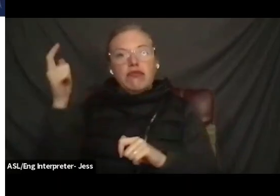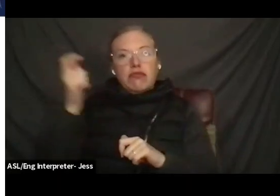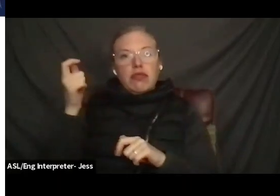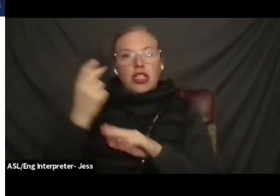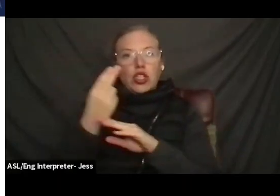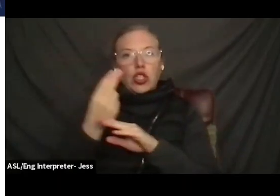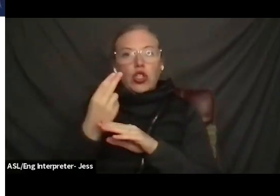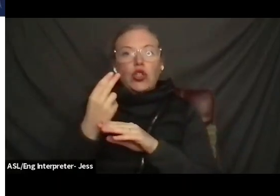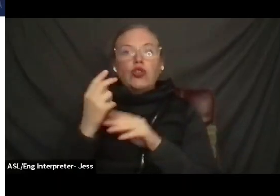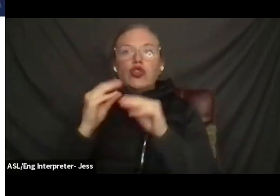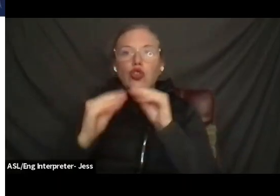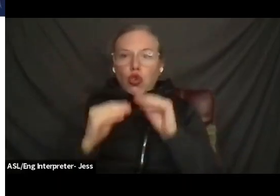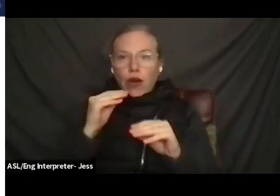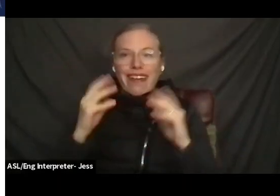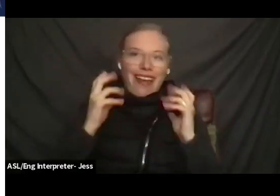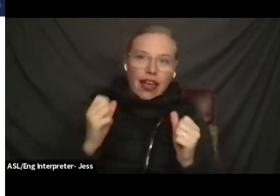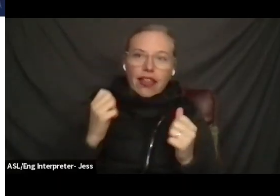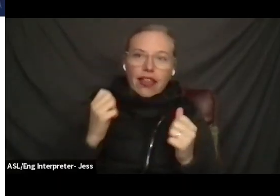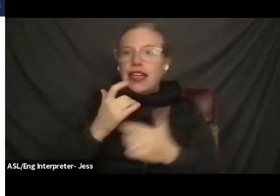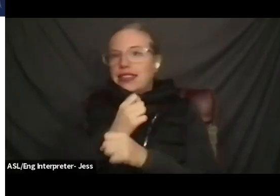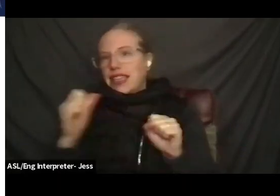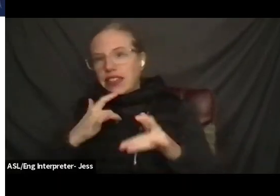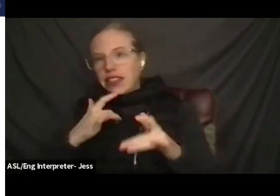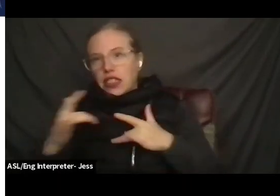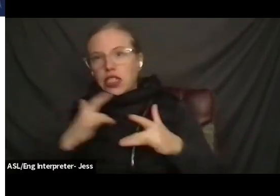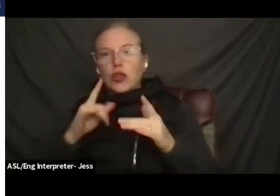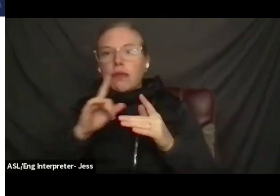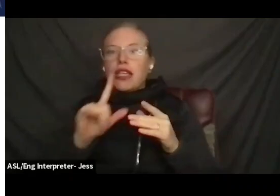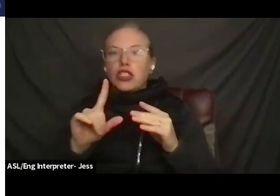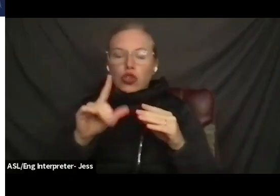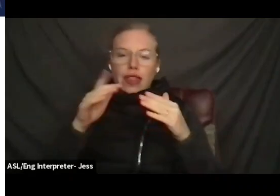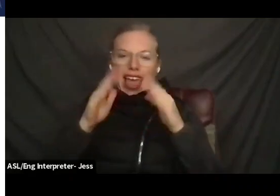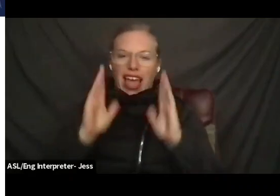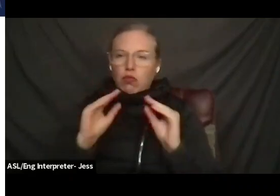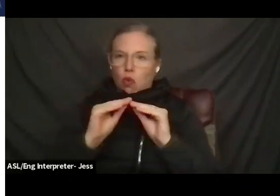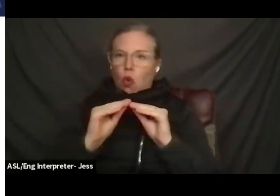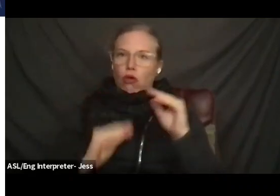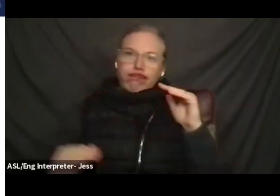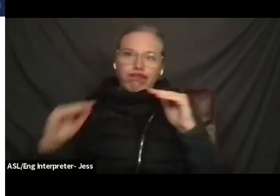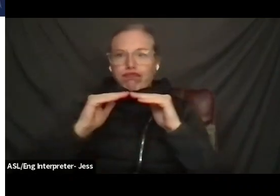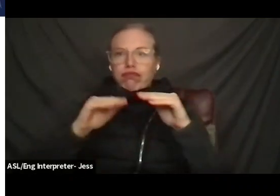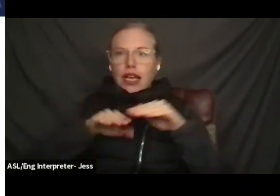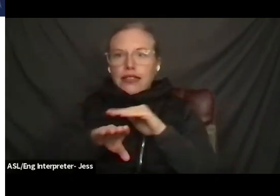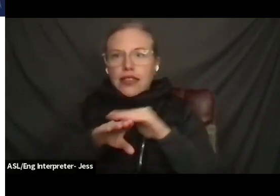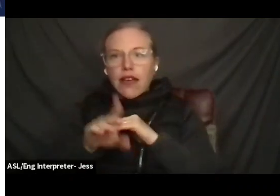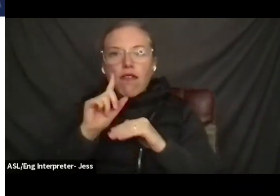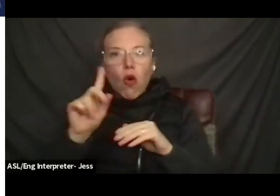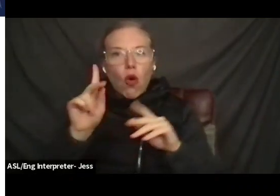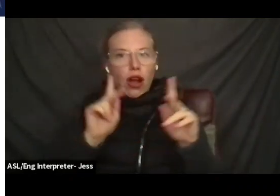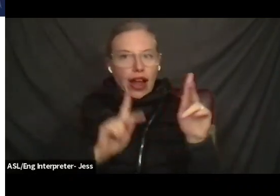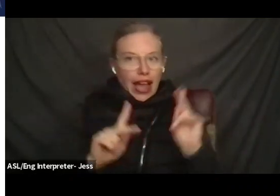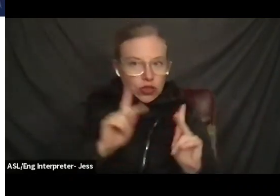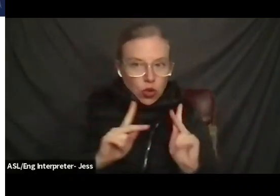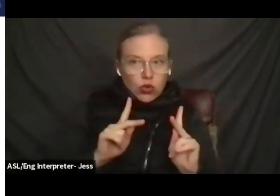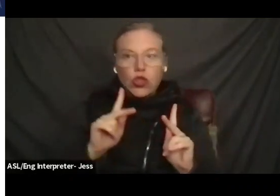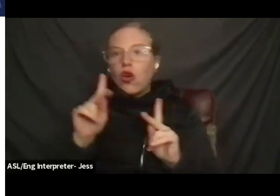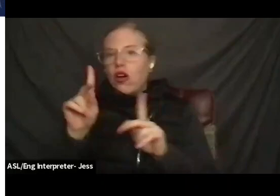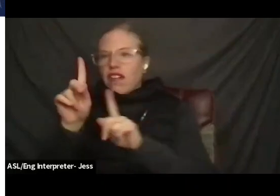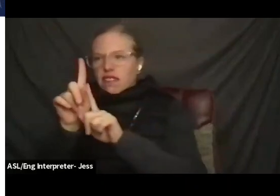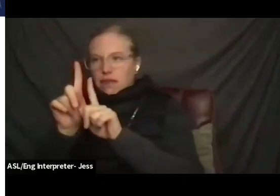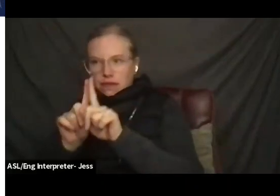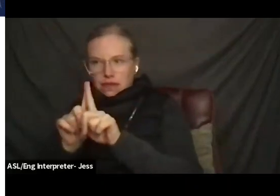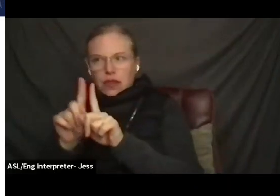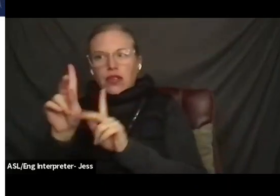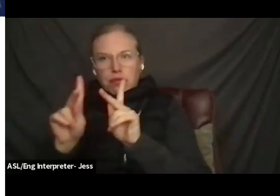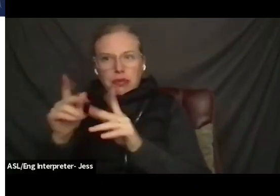and safety hazards to make it more accessible for households or members with